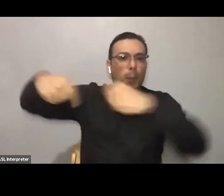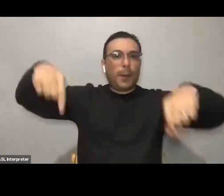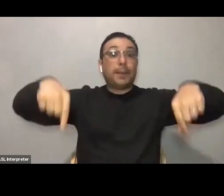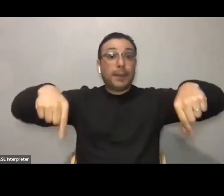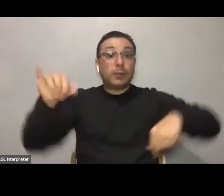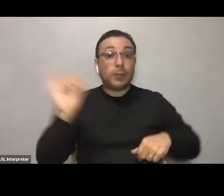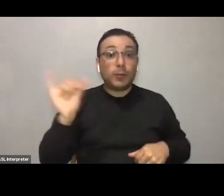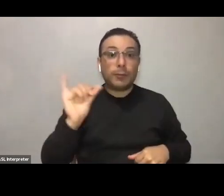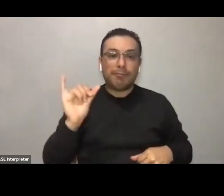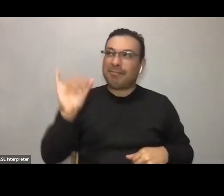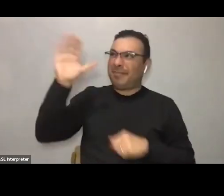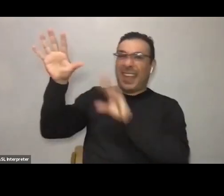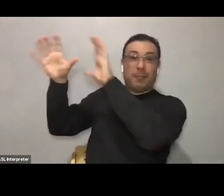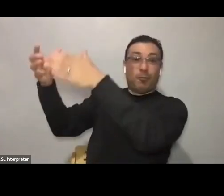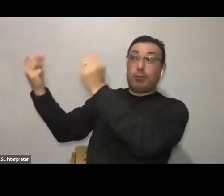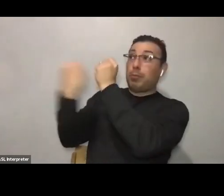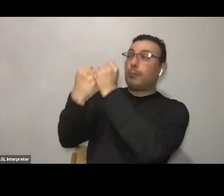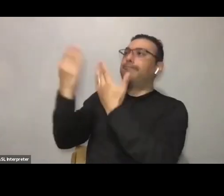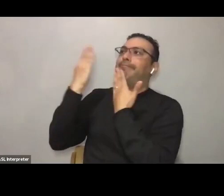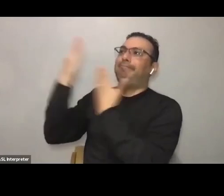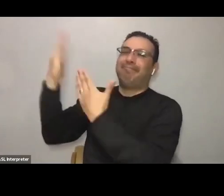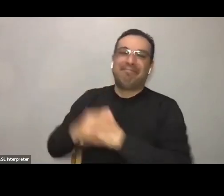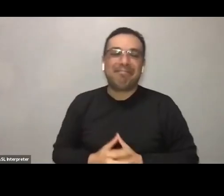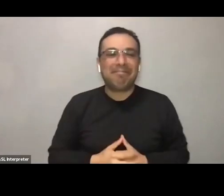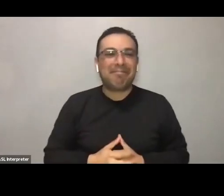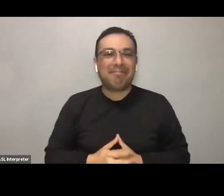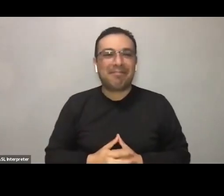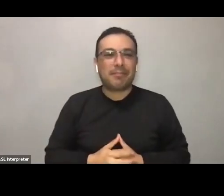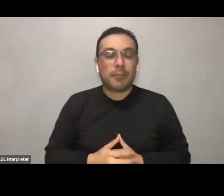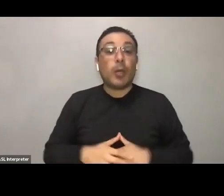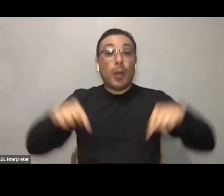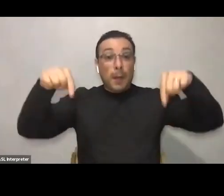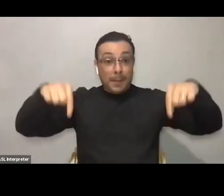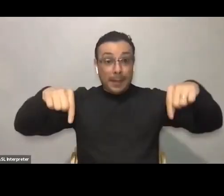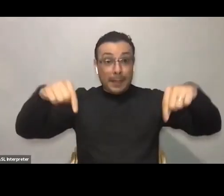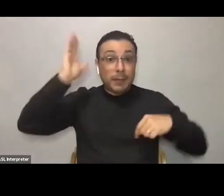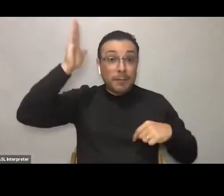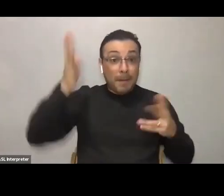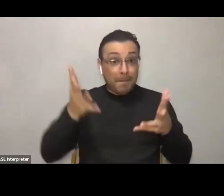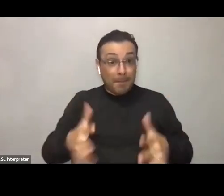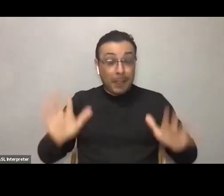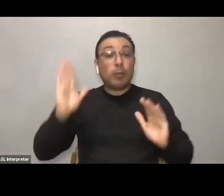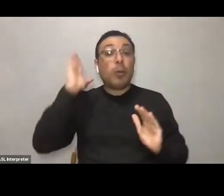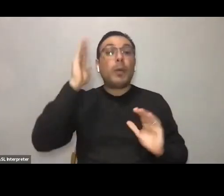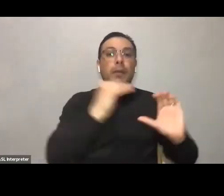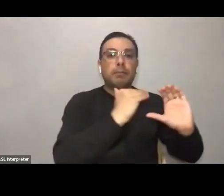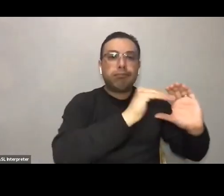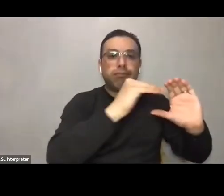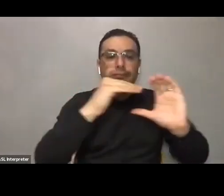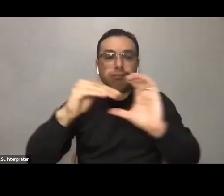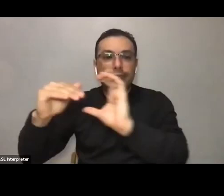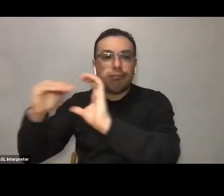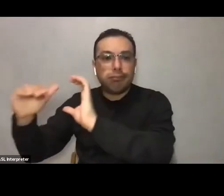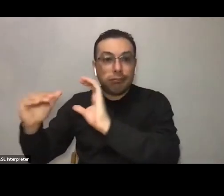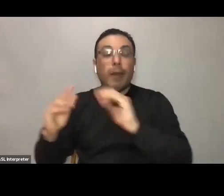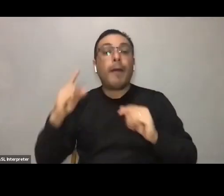After this event, we will be sending out a post-webinar survey via email. We appreciate